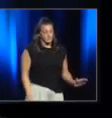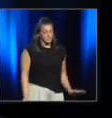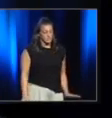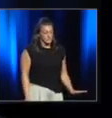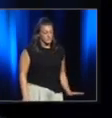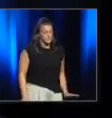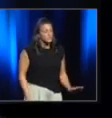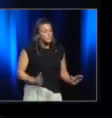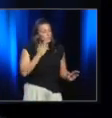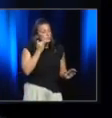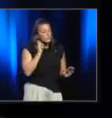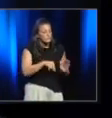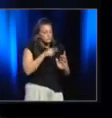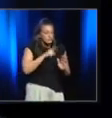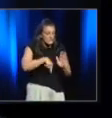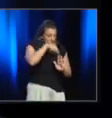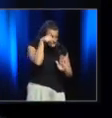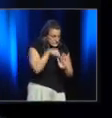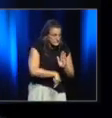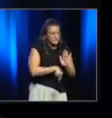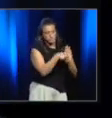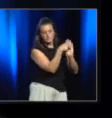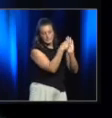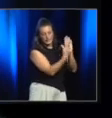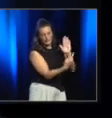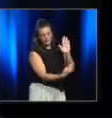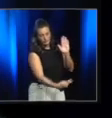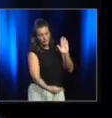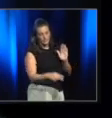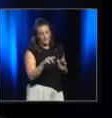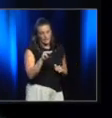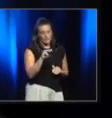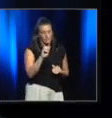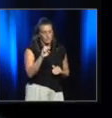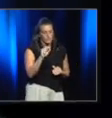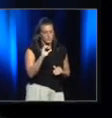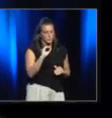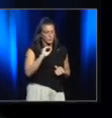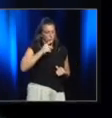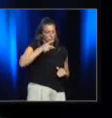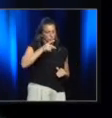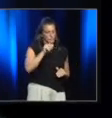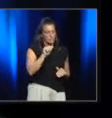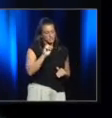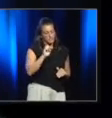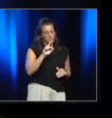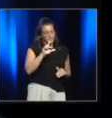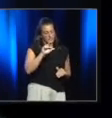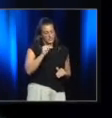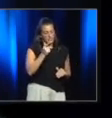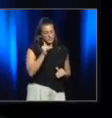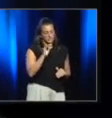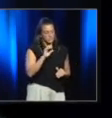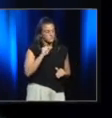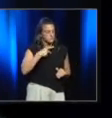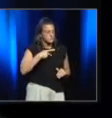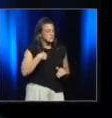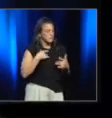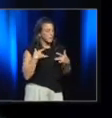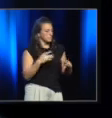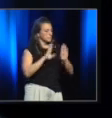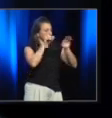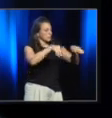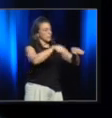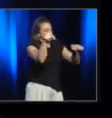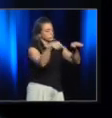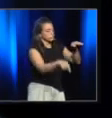deep-diving, mesopelagic feeding species. So we're fairly confident that elephant seals are sort of broadly within